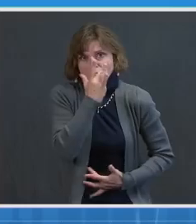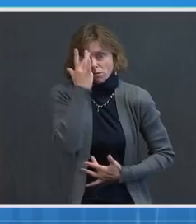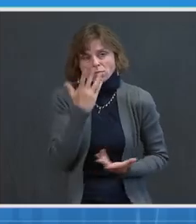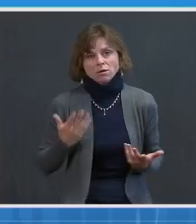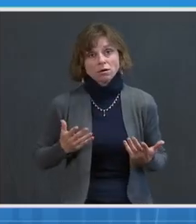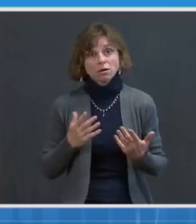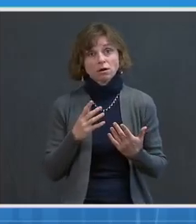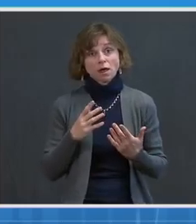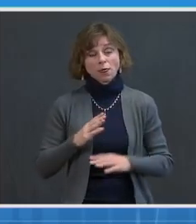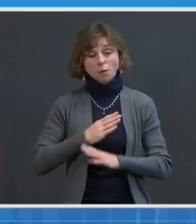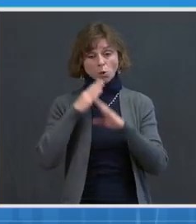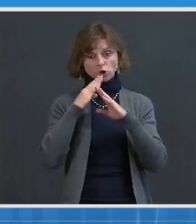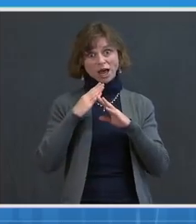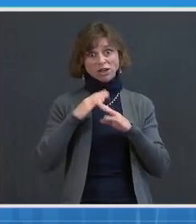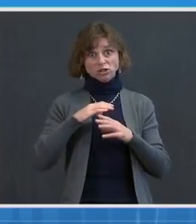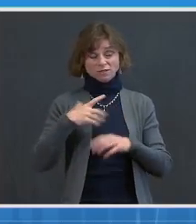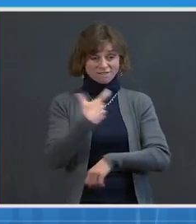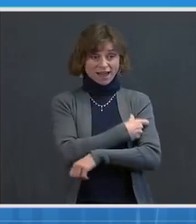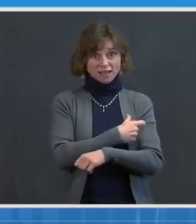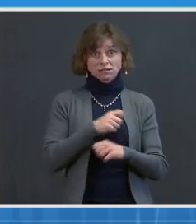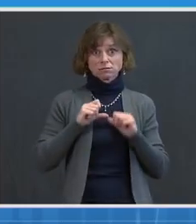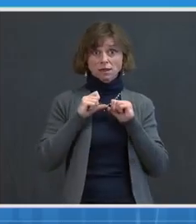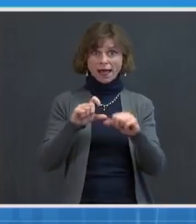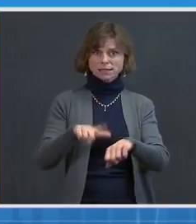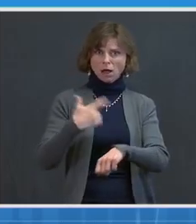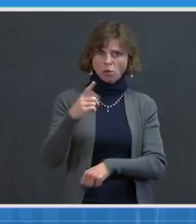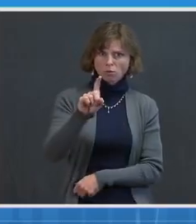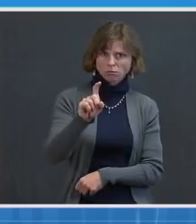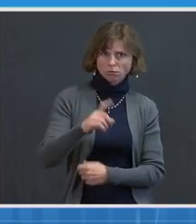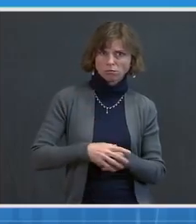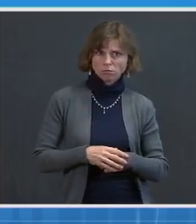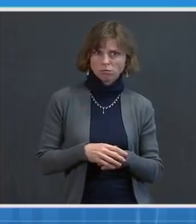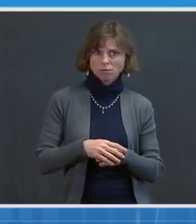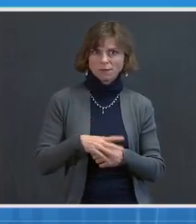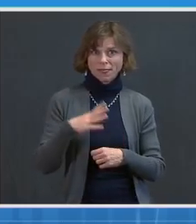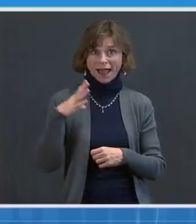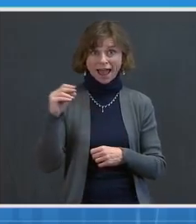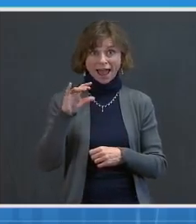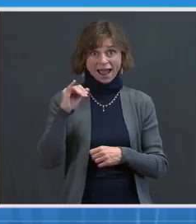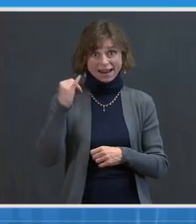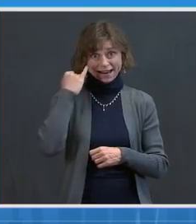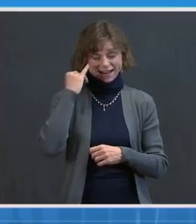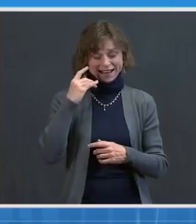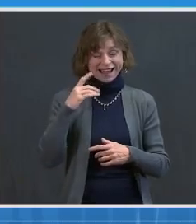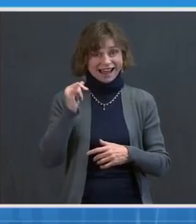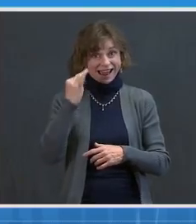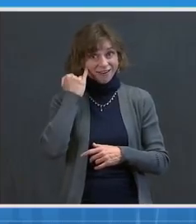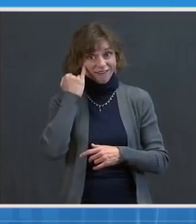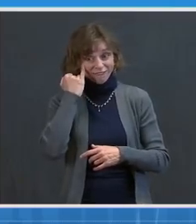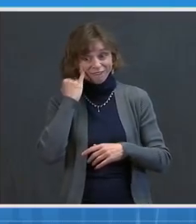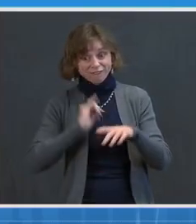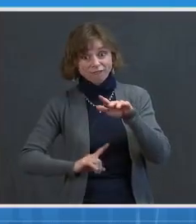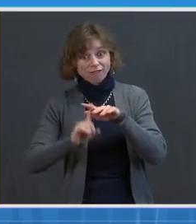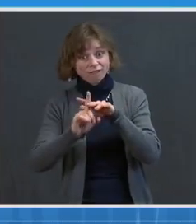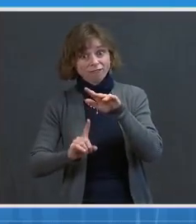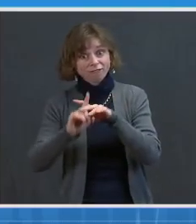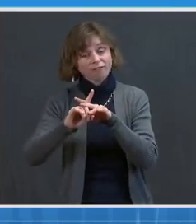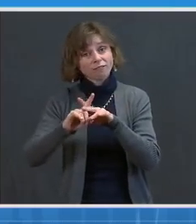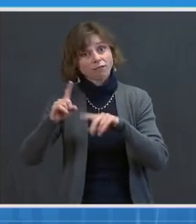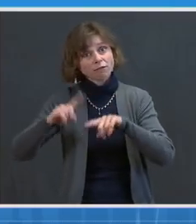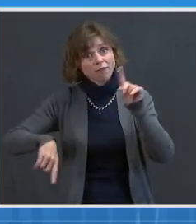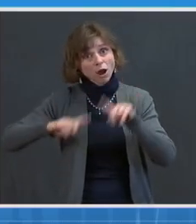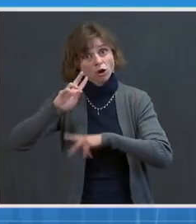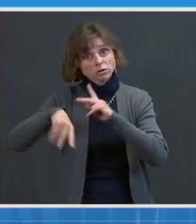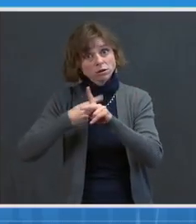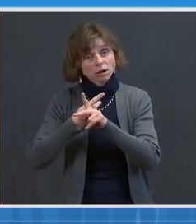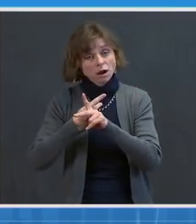vaccine lasts, and how well the vaccine work against the circulating virus variants. While we are starting to see emerging evidence